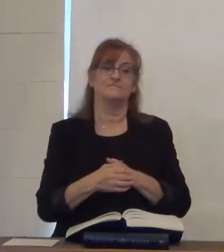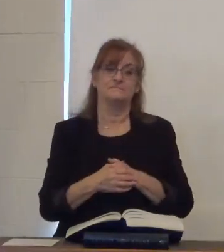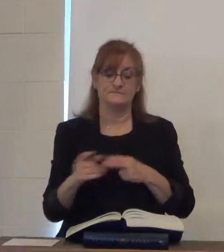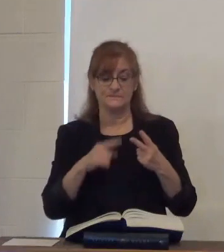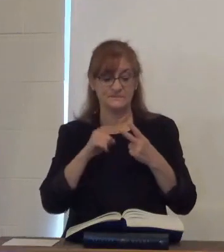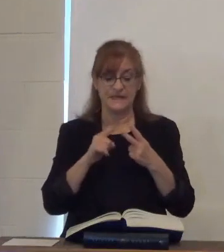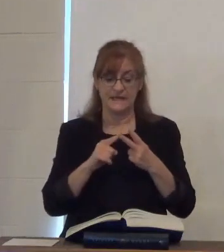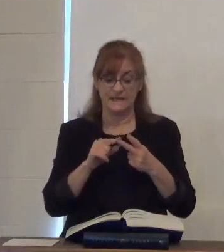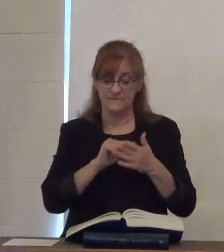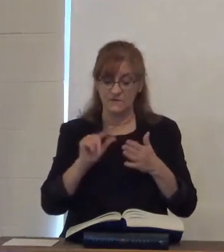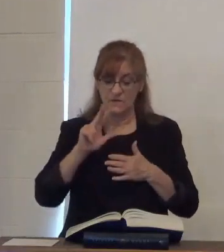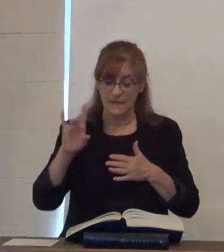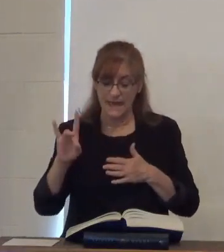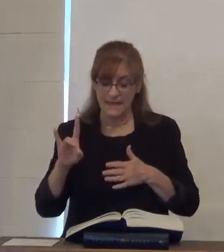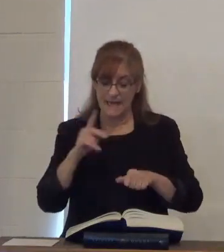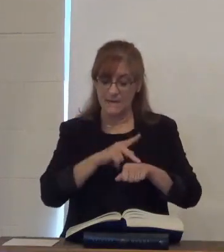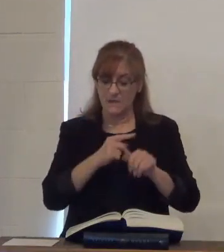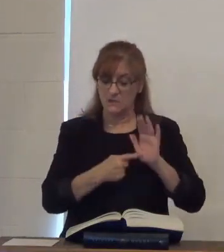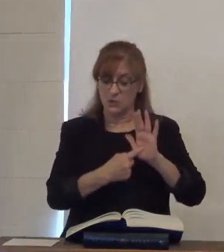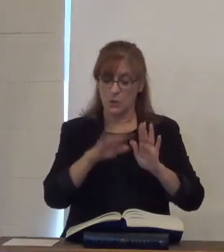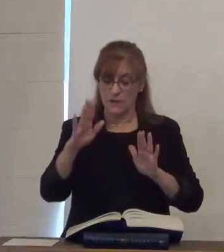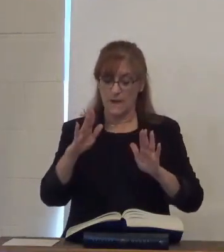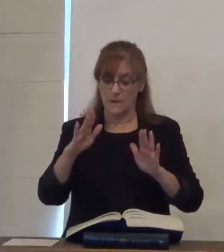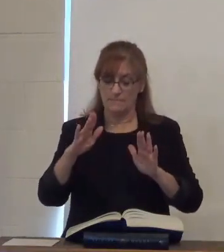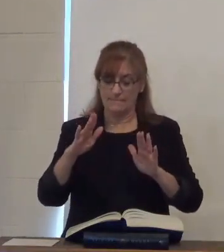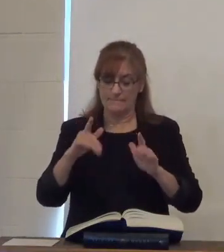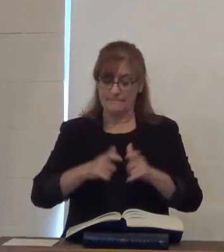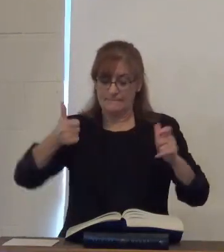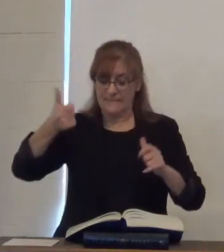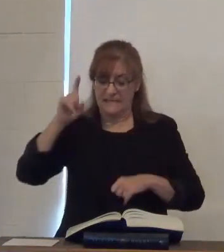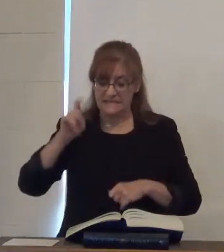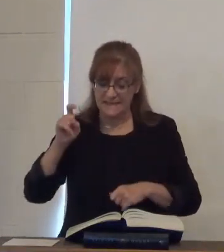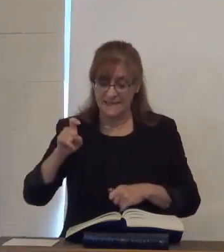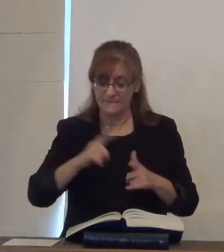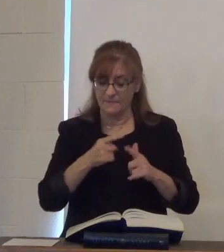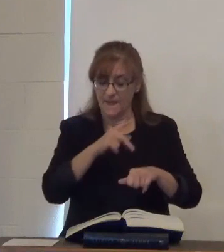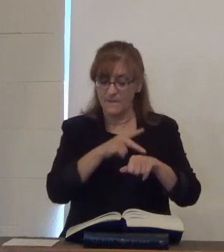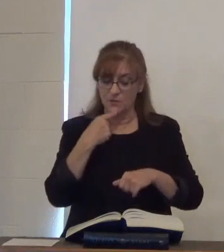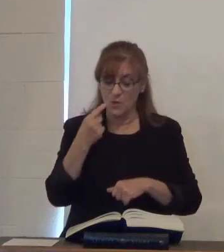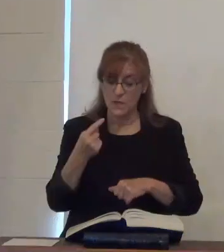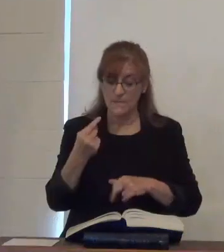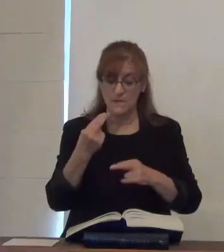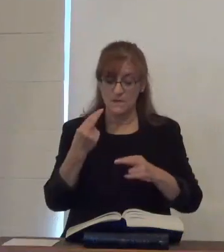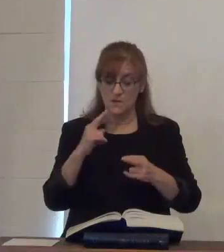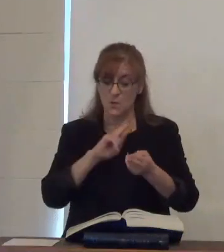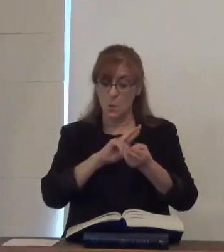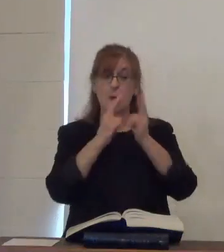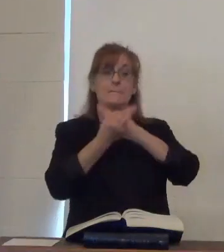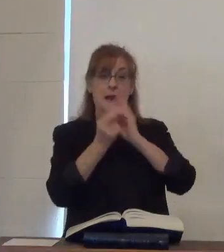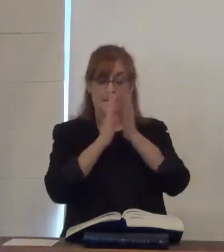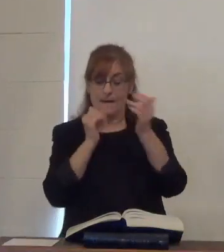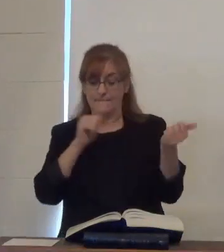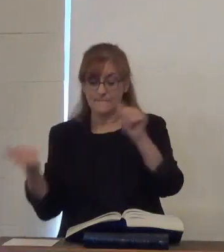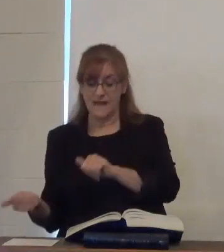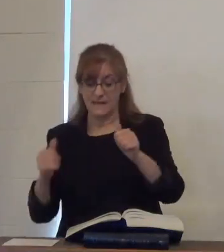Second, in verse 38, Peter revealed to them their greatest need. Then Peter said unto them, repent and be baptized,